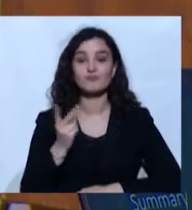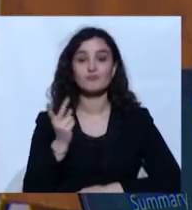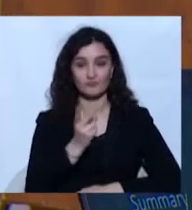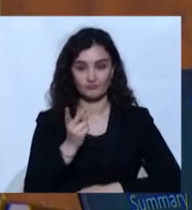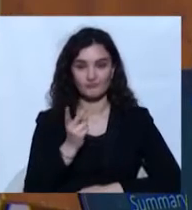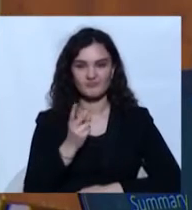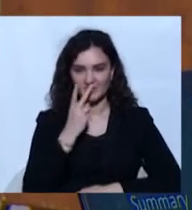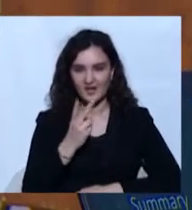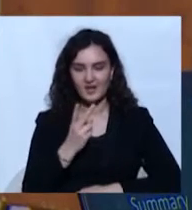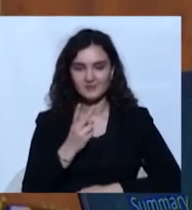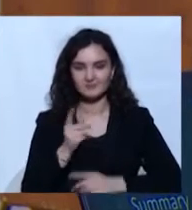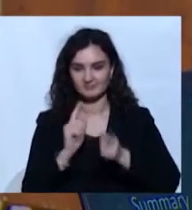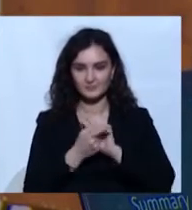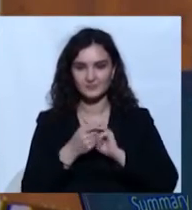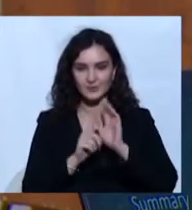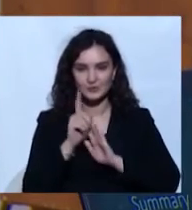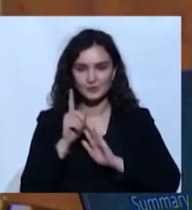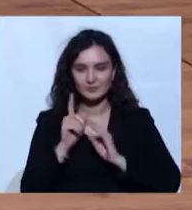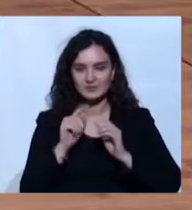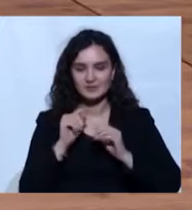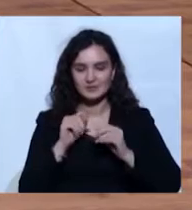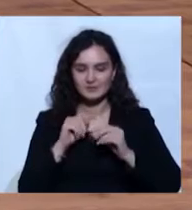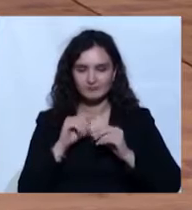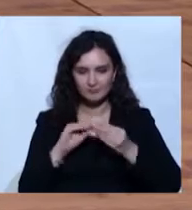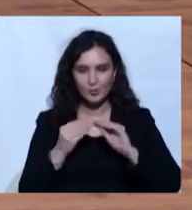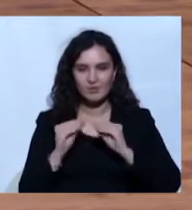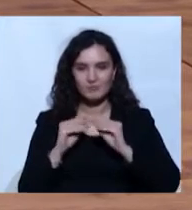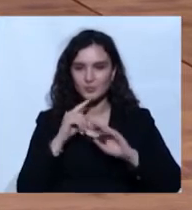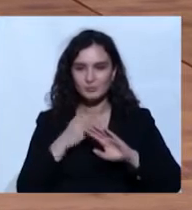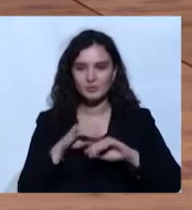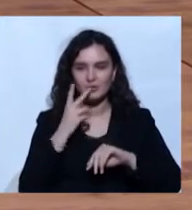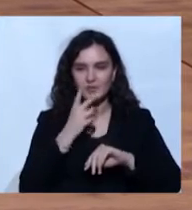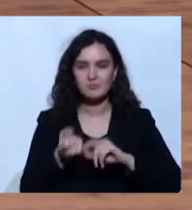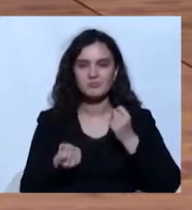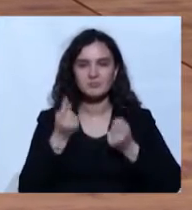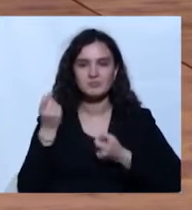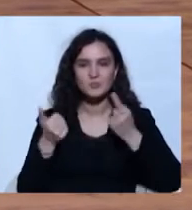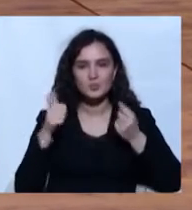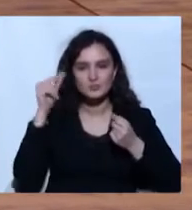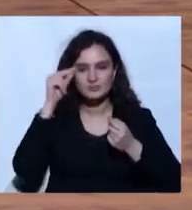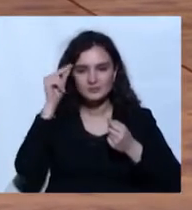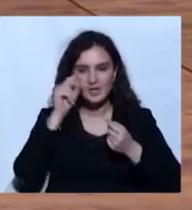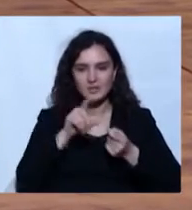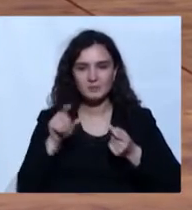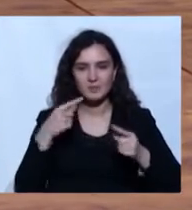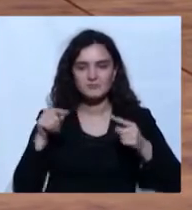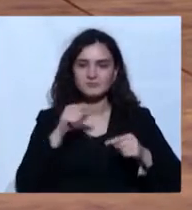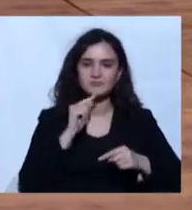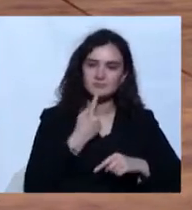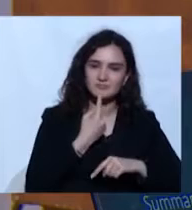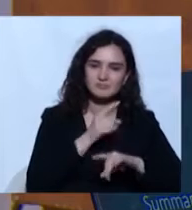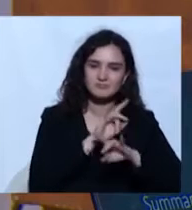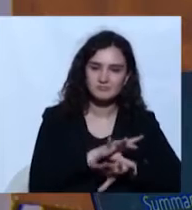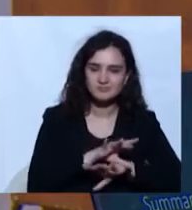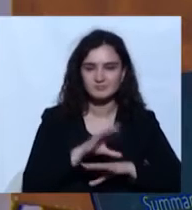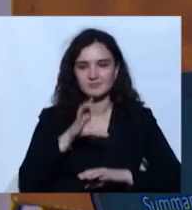They both face difficulties after that. They learn a lot about how people from different parts of society live.